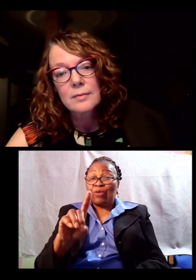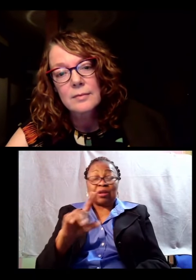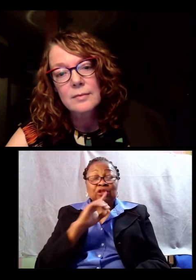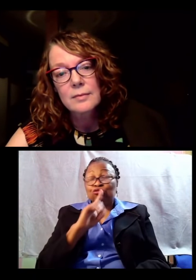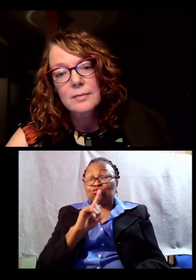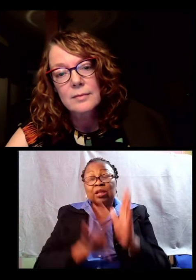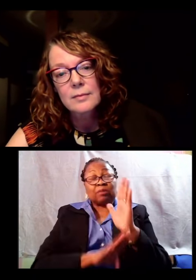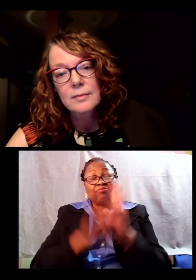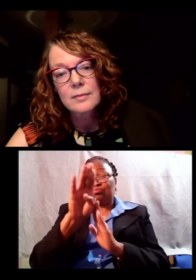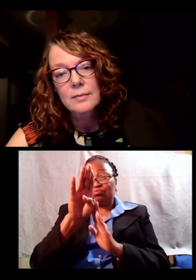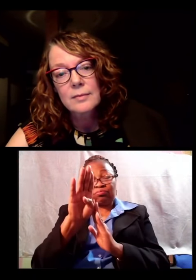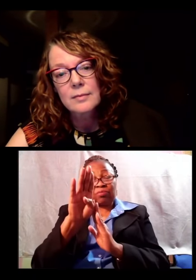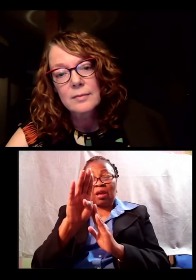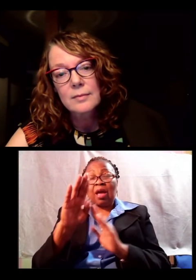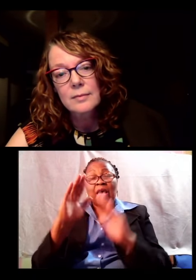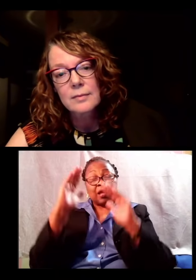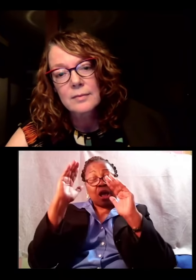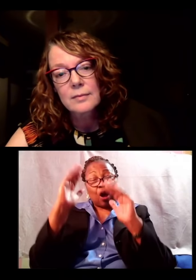the lesson will